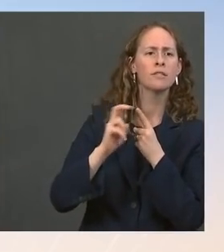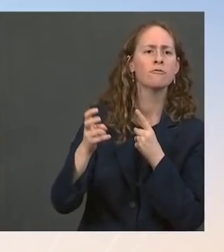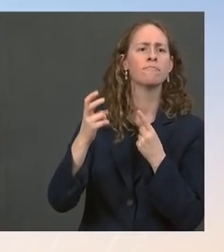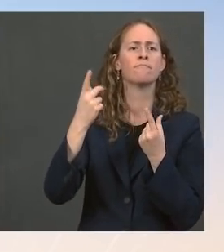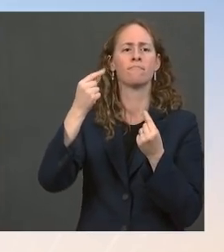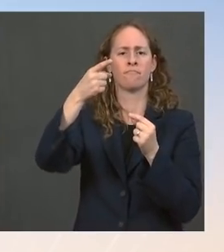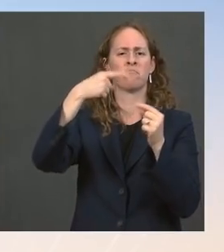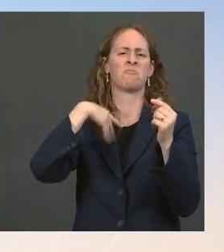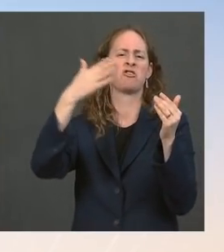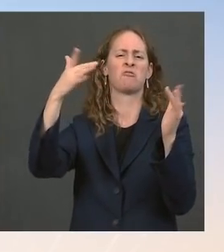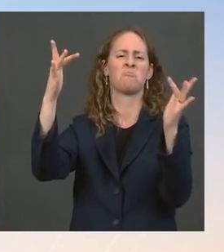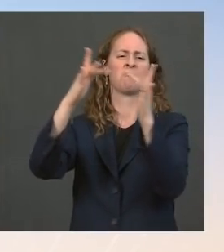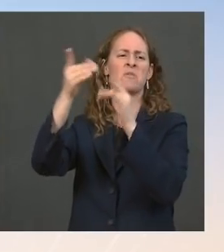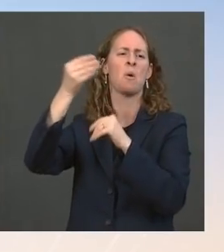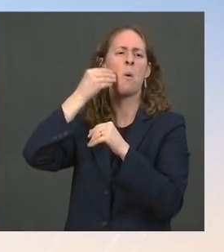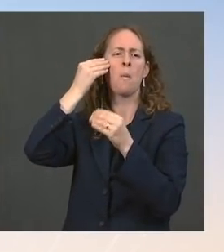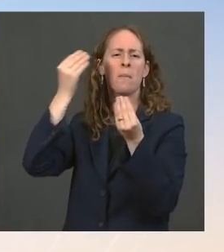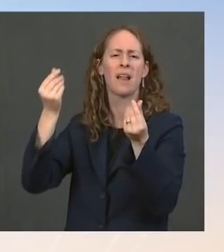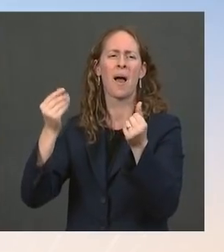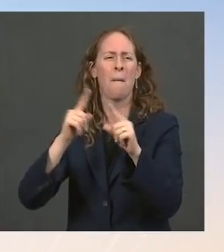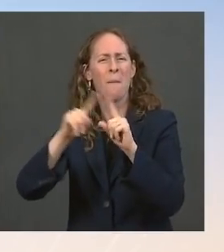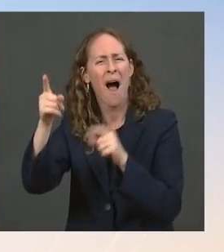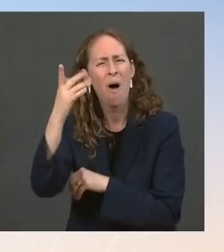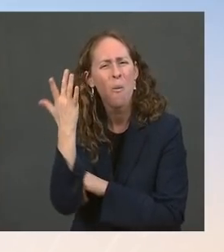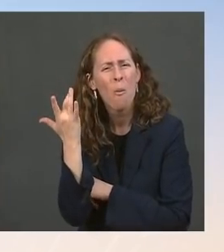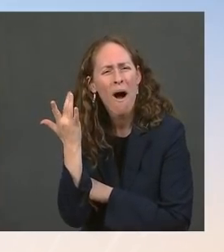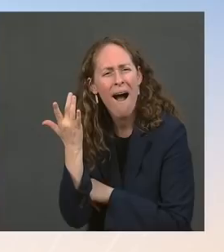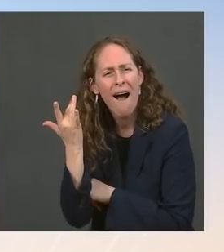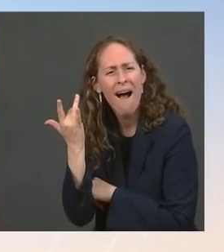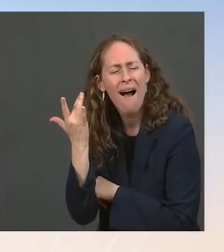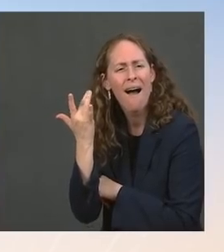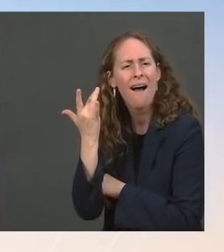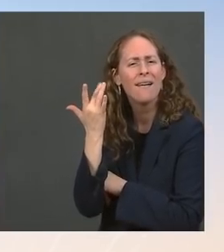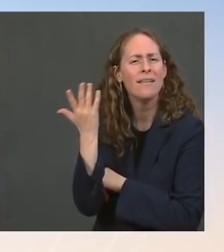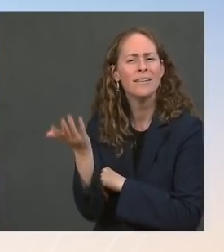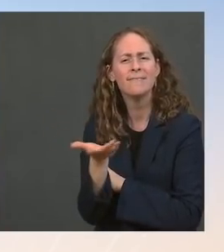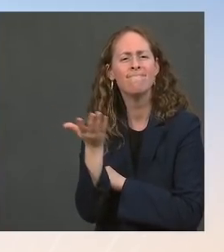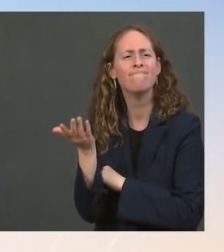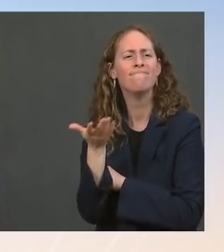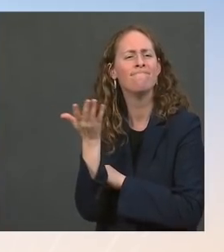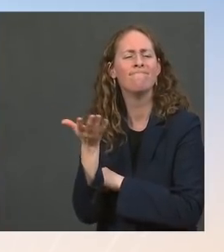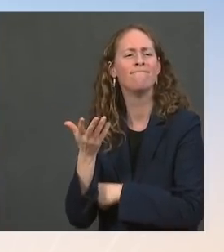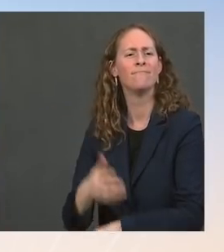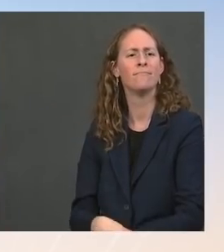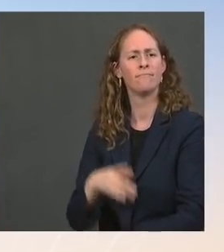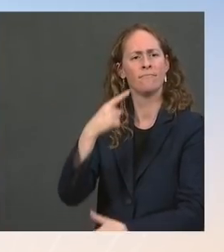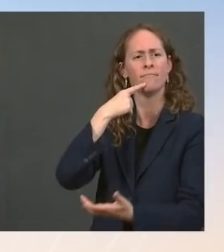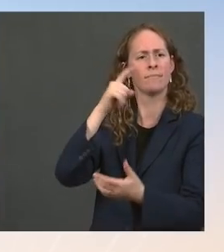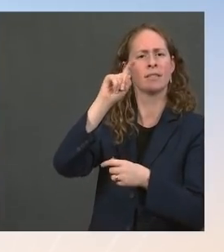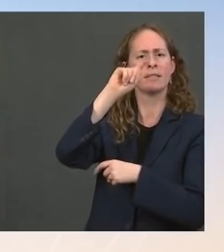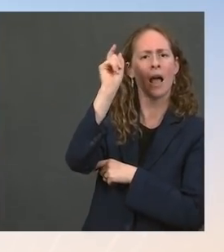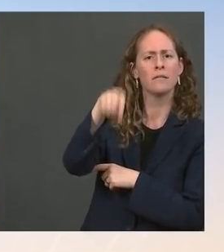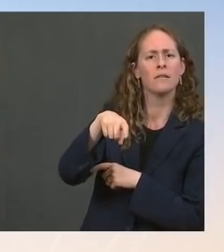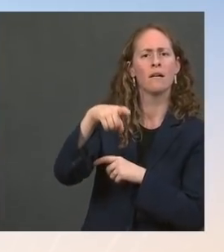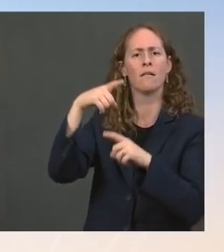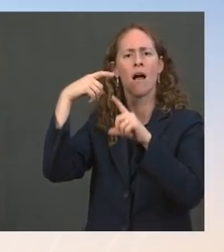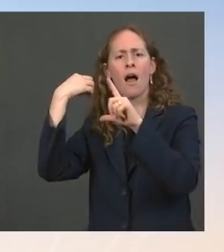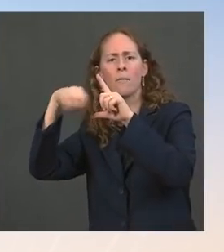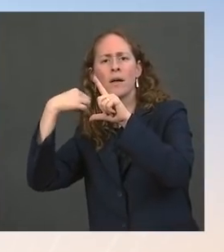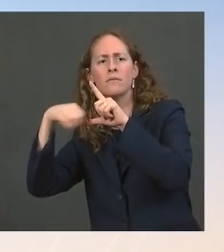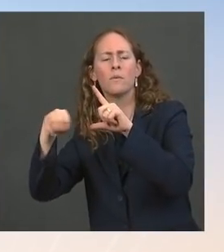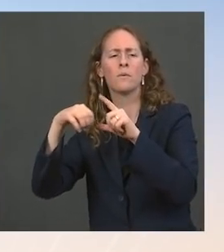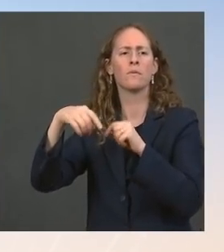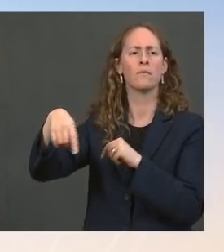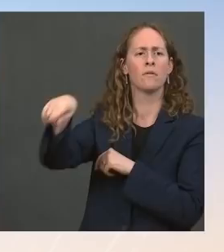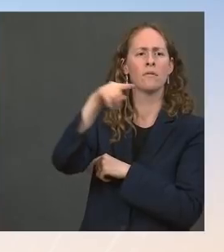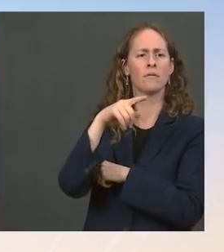But why should somebody, say, in Laredo, Texas, or El Paso, or Tucson, Arizona, have to have their chance